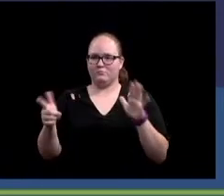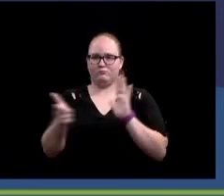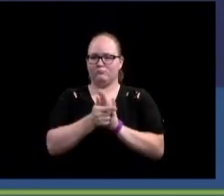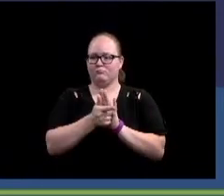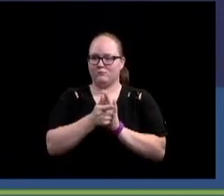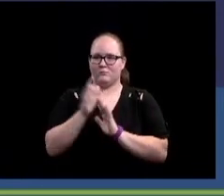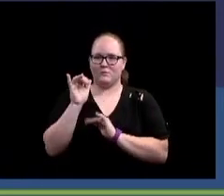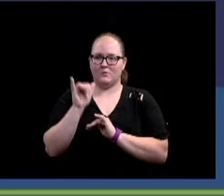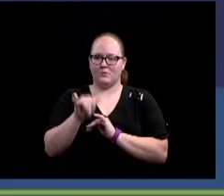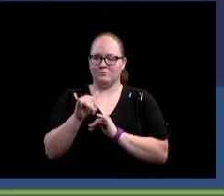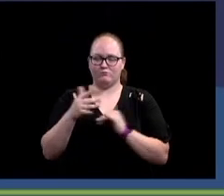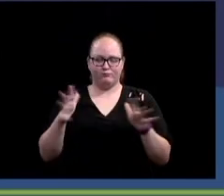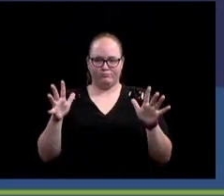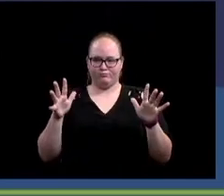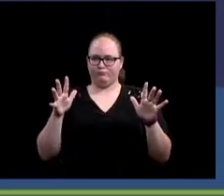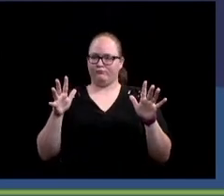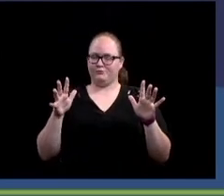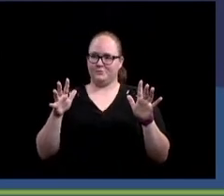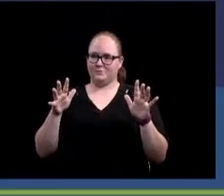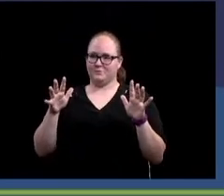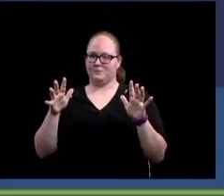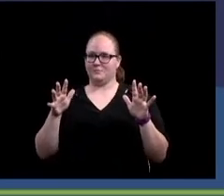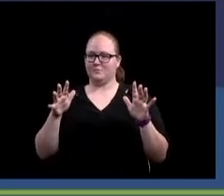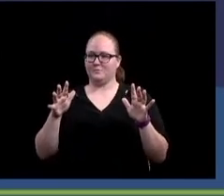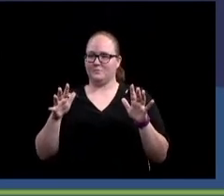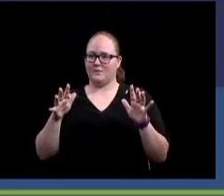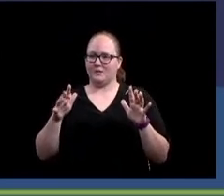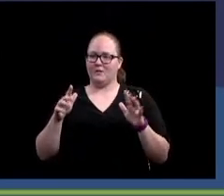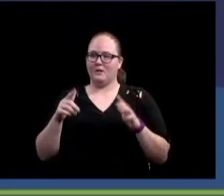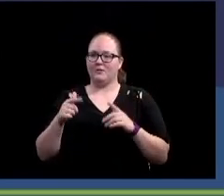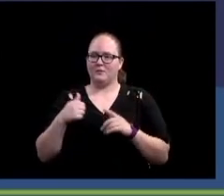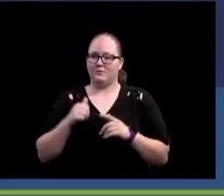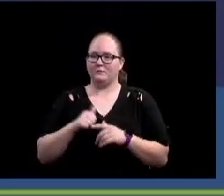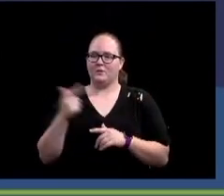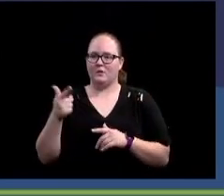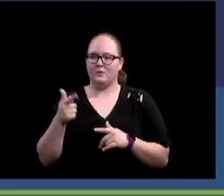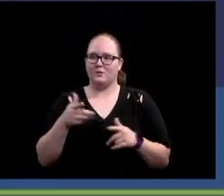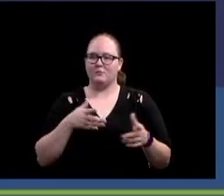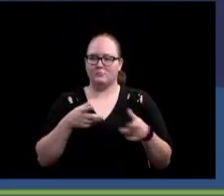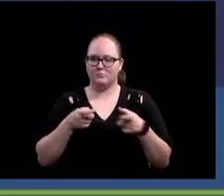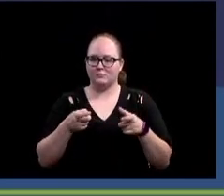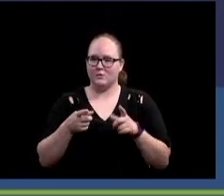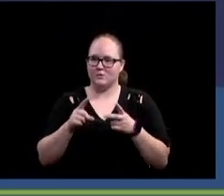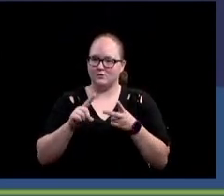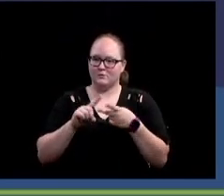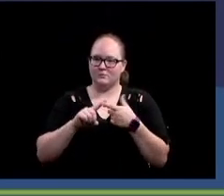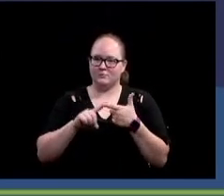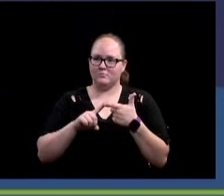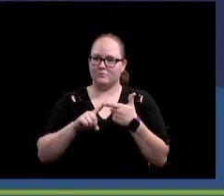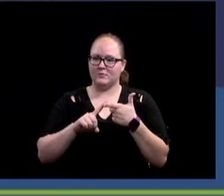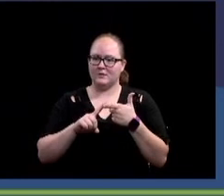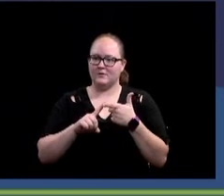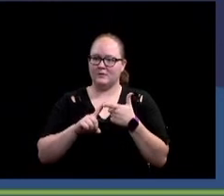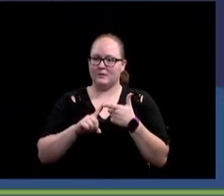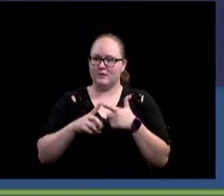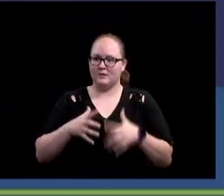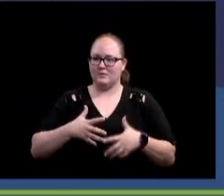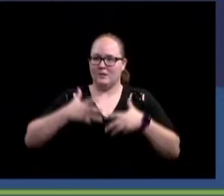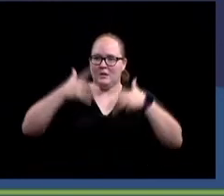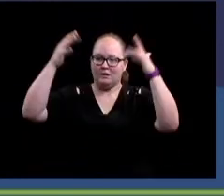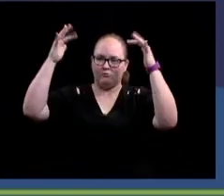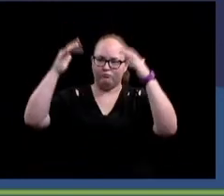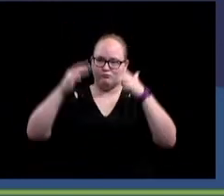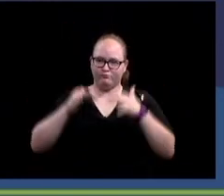control. The second bullet point, requiring de-escalation. De-escalation is part of the culture and ongoing training for all department staff.